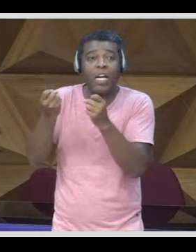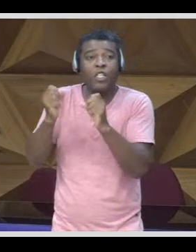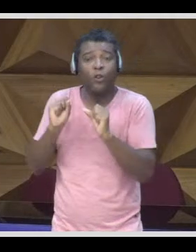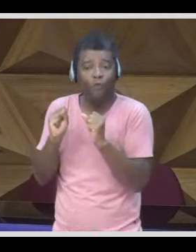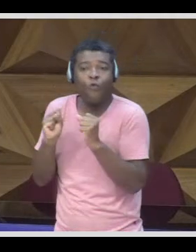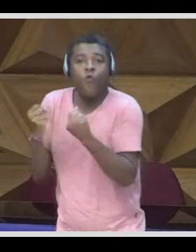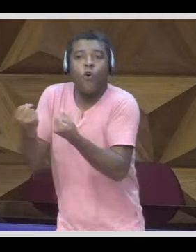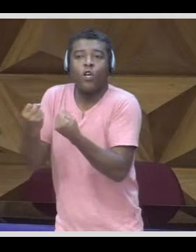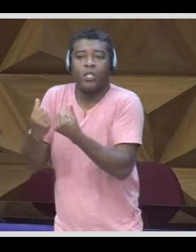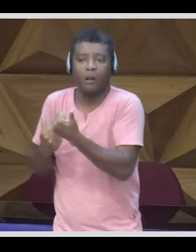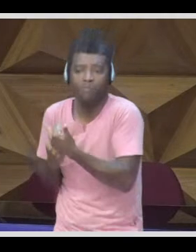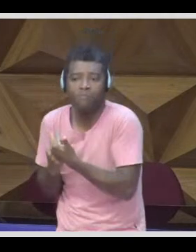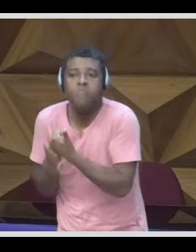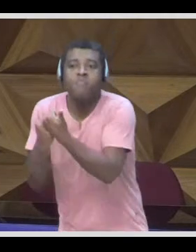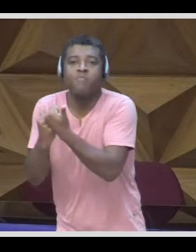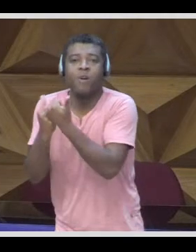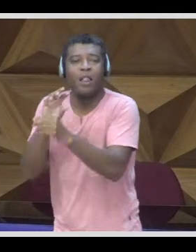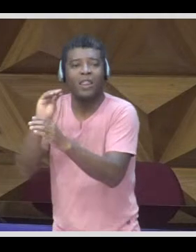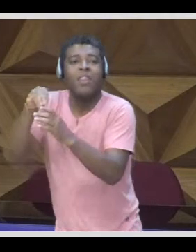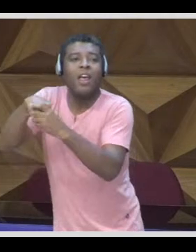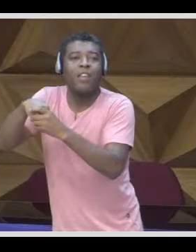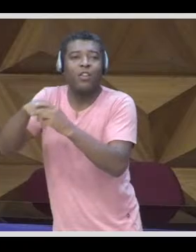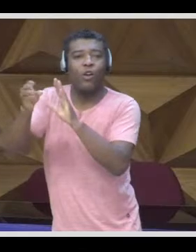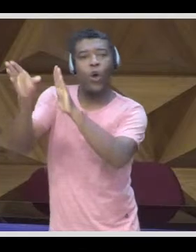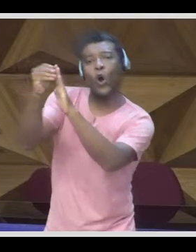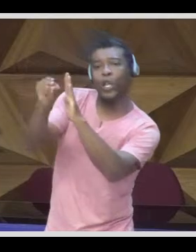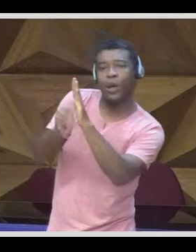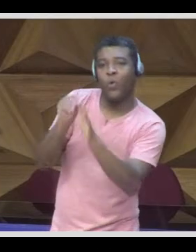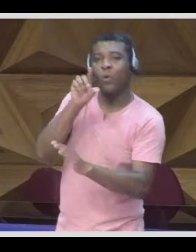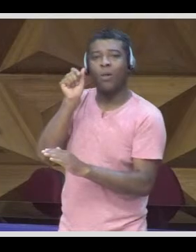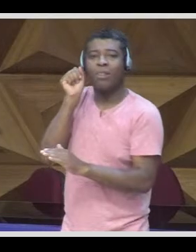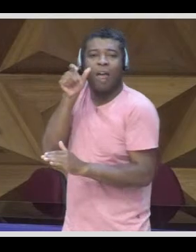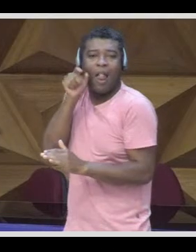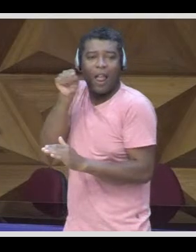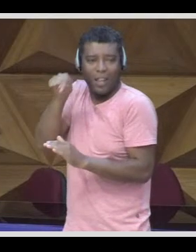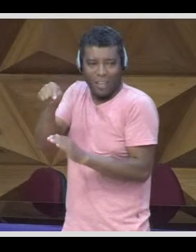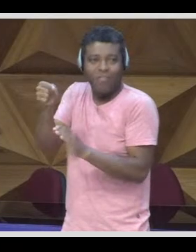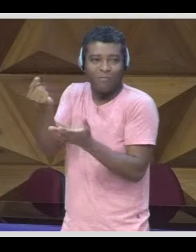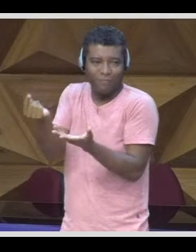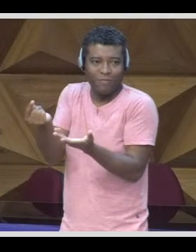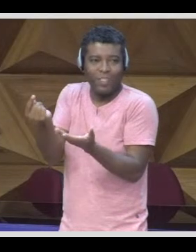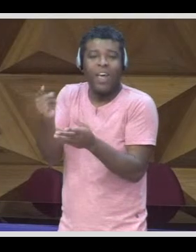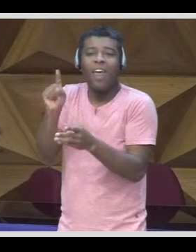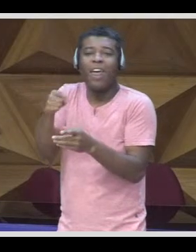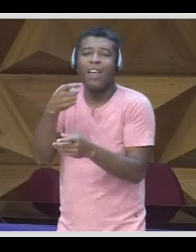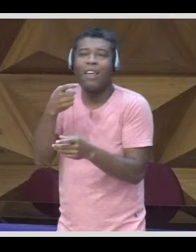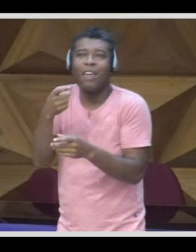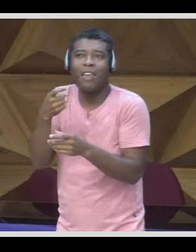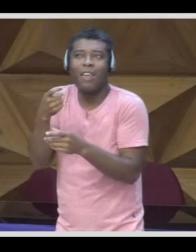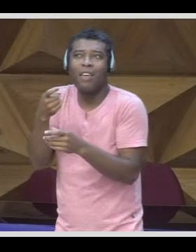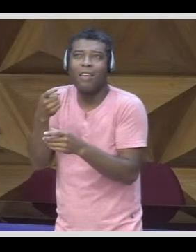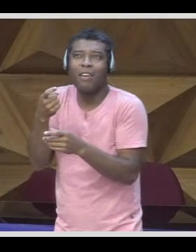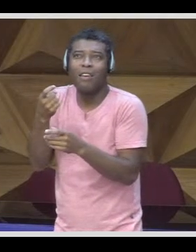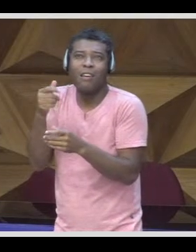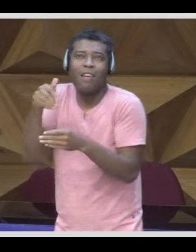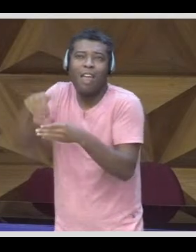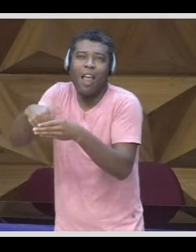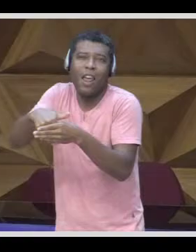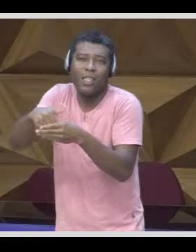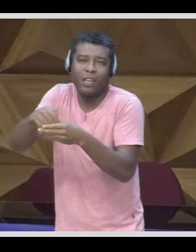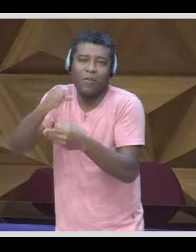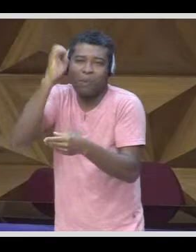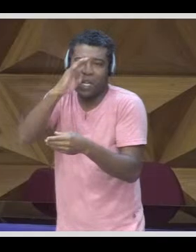Telegram during the last Brazilian elections. The last Brazilian election is a theme that I'm going to come back to it